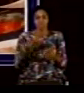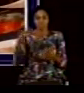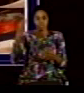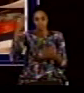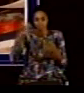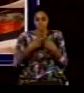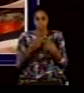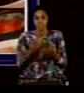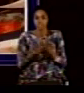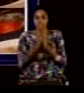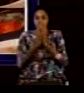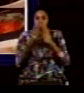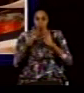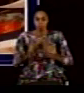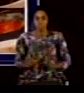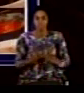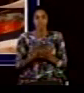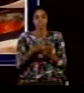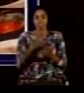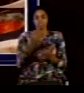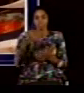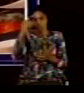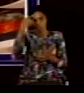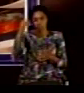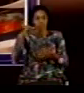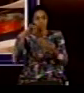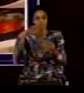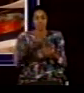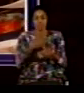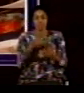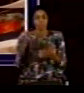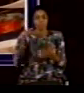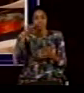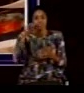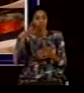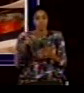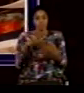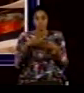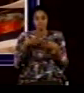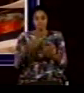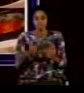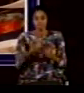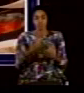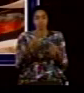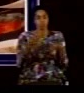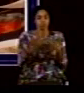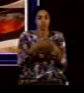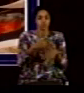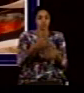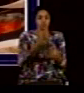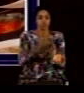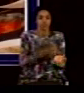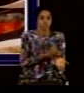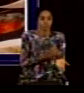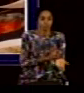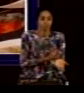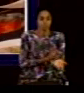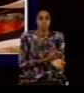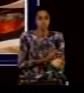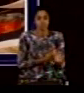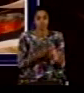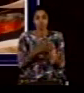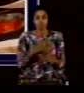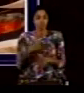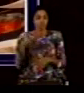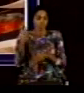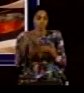peace that was for me, and I am healed. So I went back to my doctor the